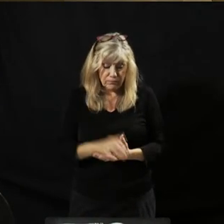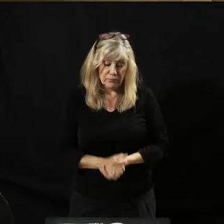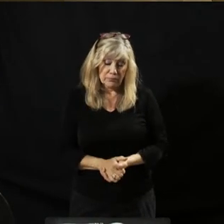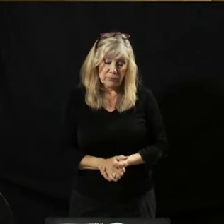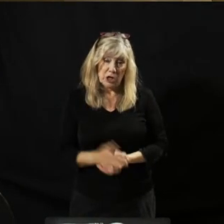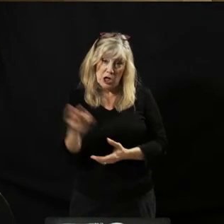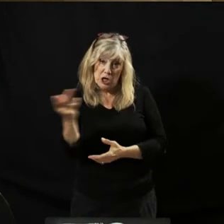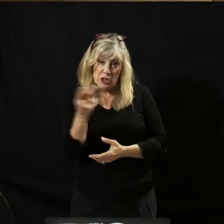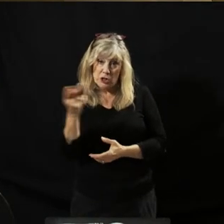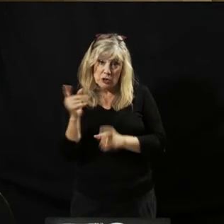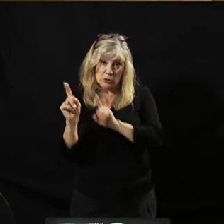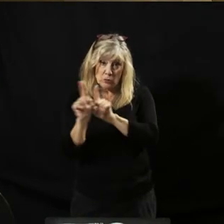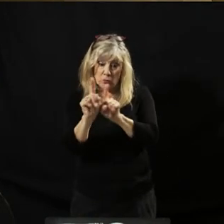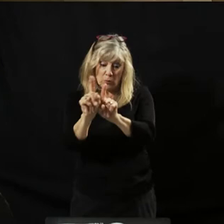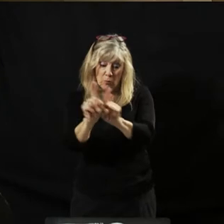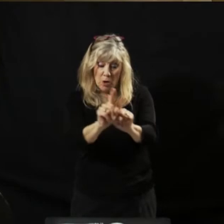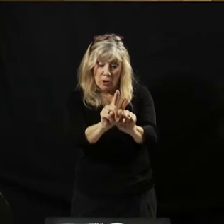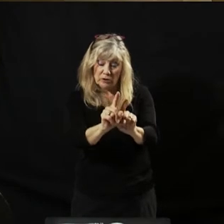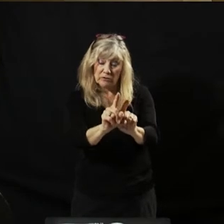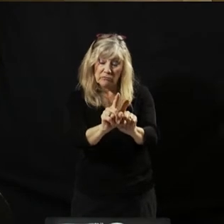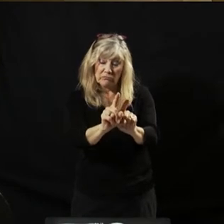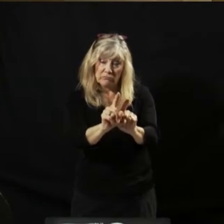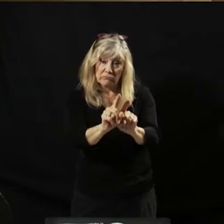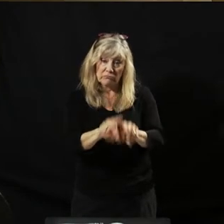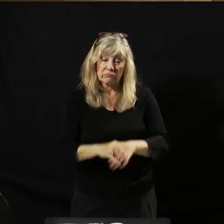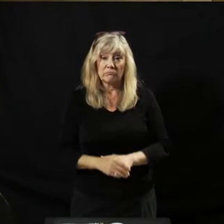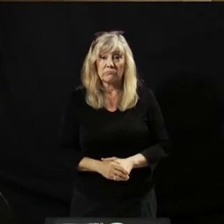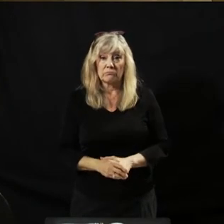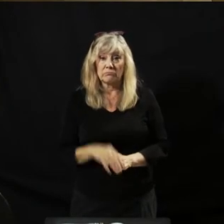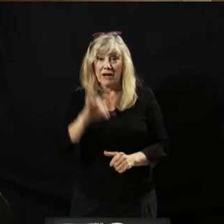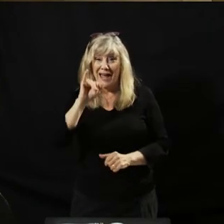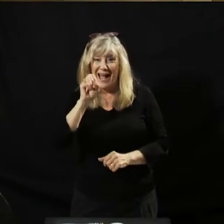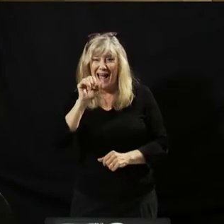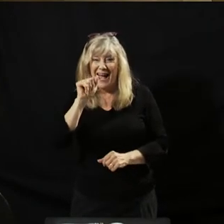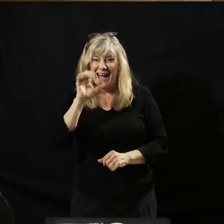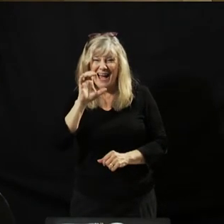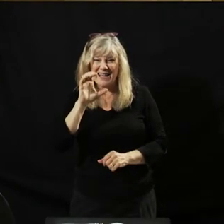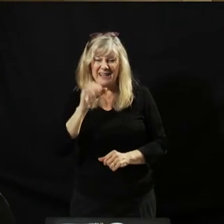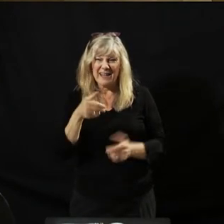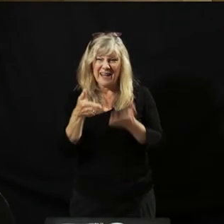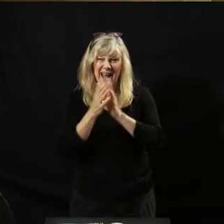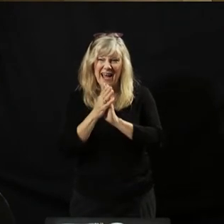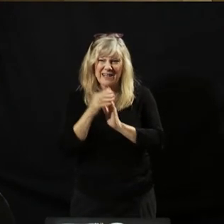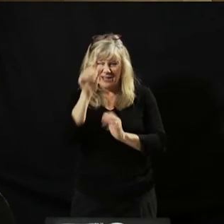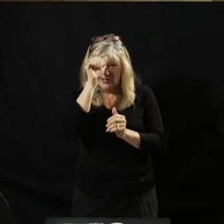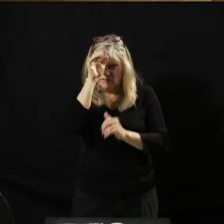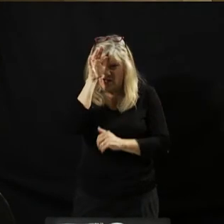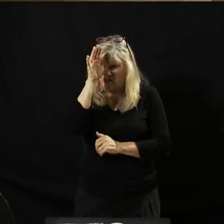As the two walked on together, Isaac spoke to his father Abraham.